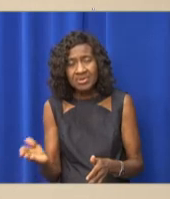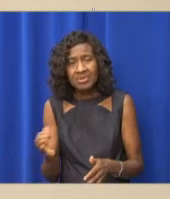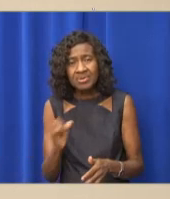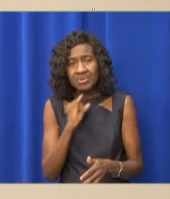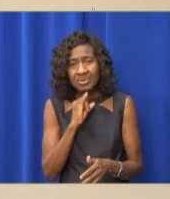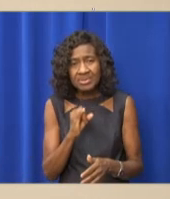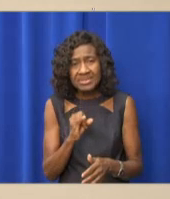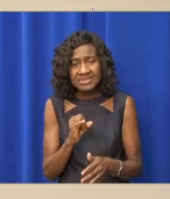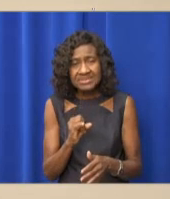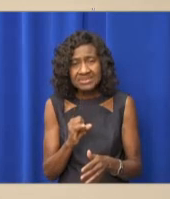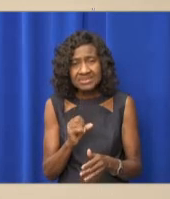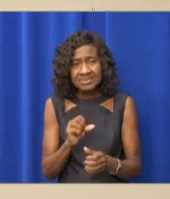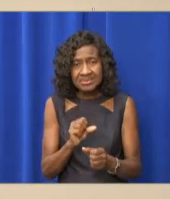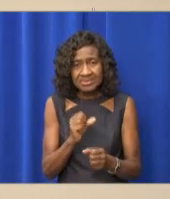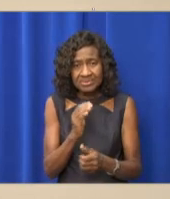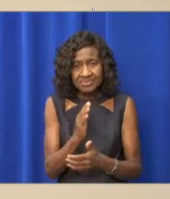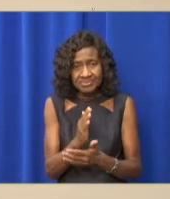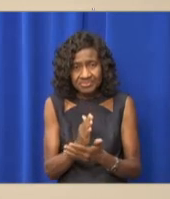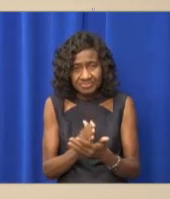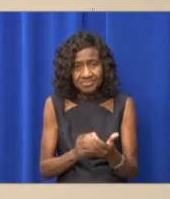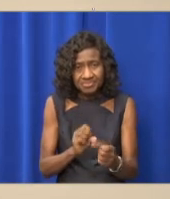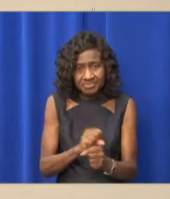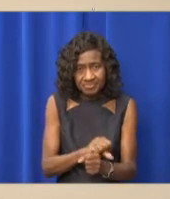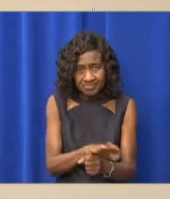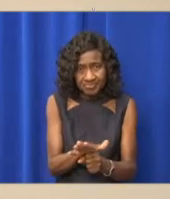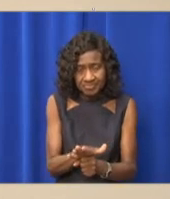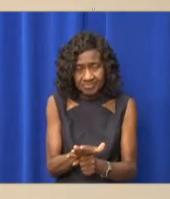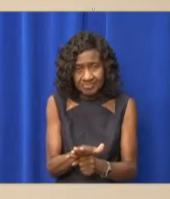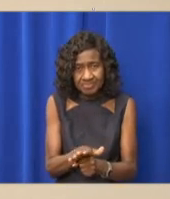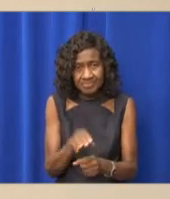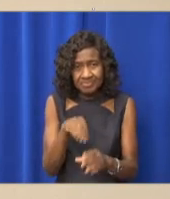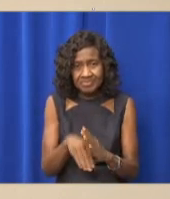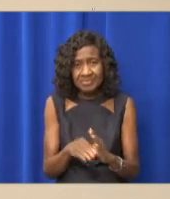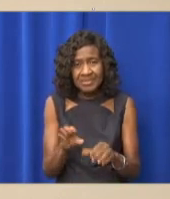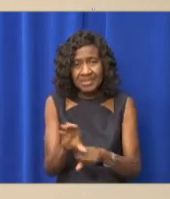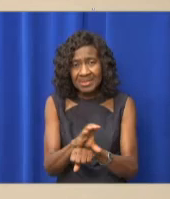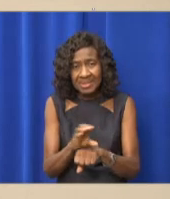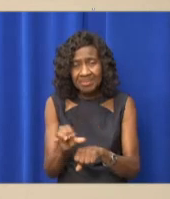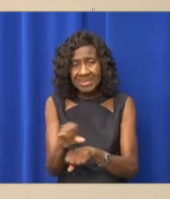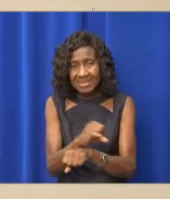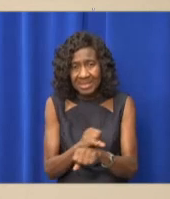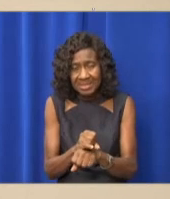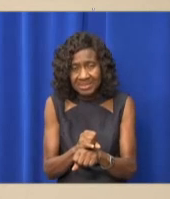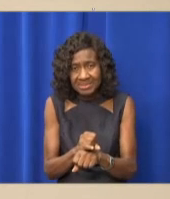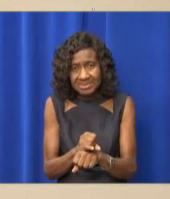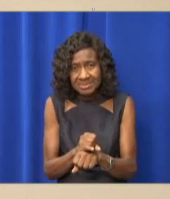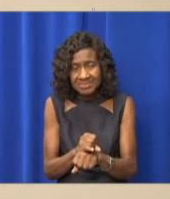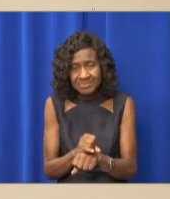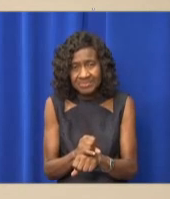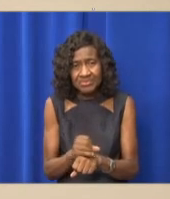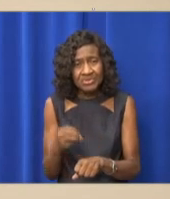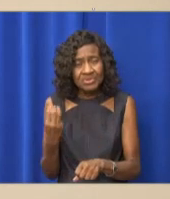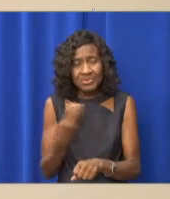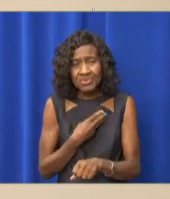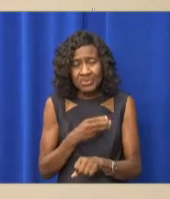amount of COVID virus out there. The fact that we haven't had a single person turn up at the